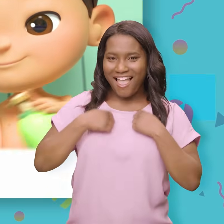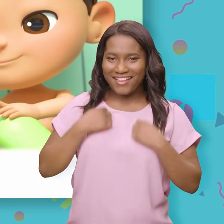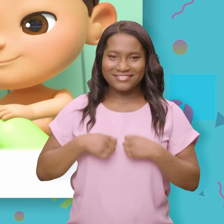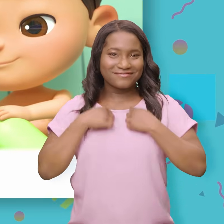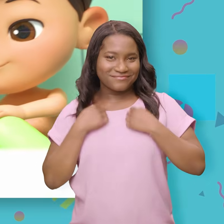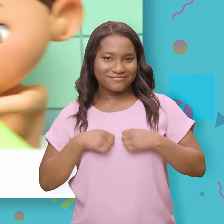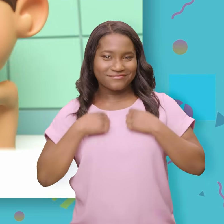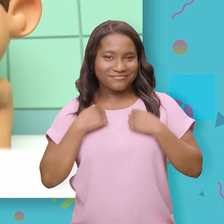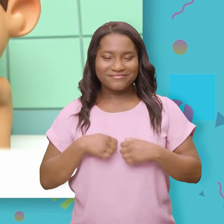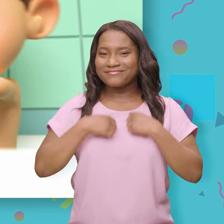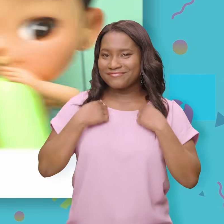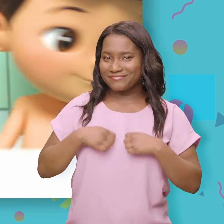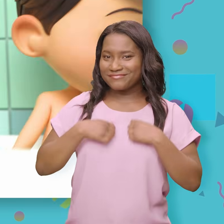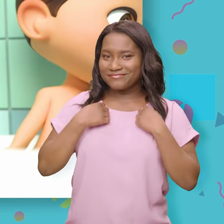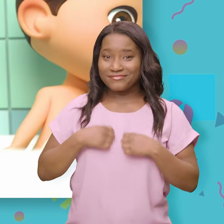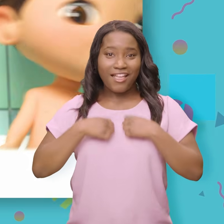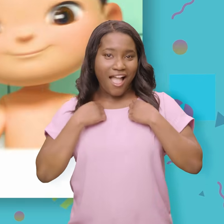I wash